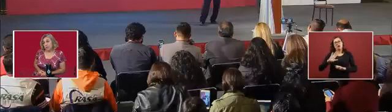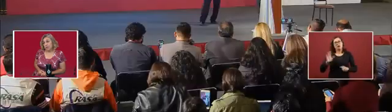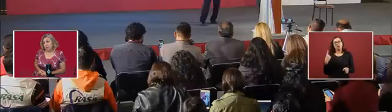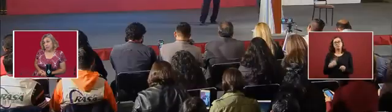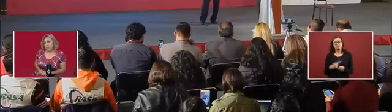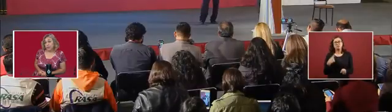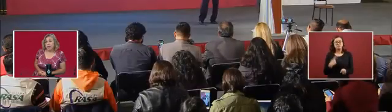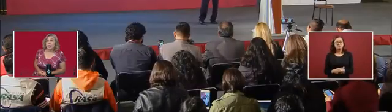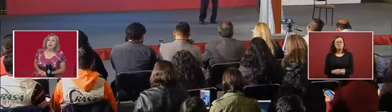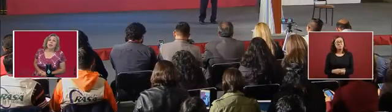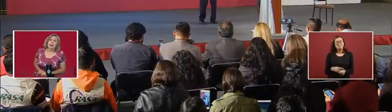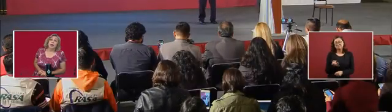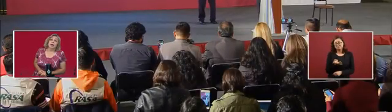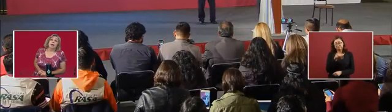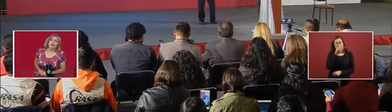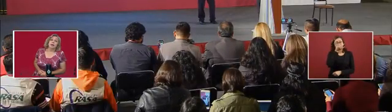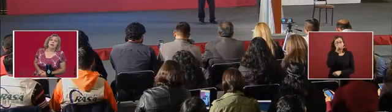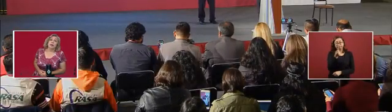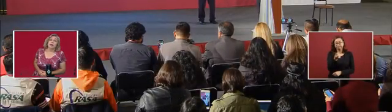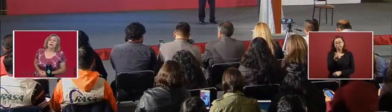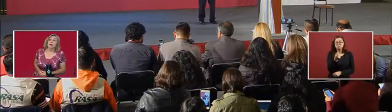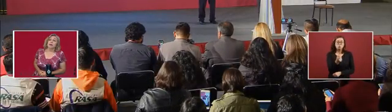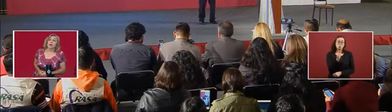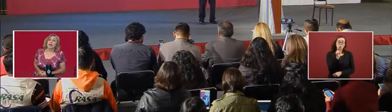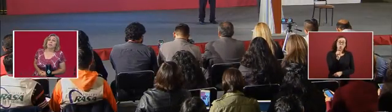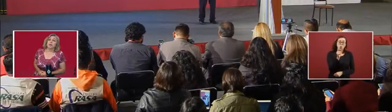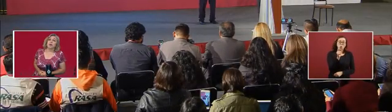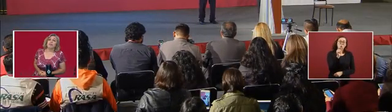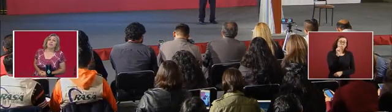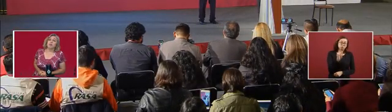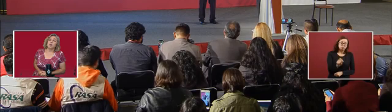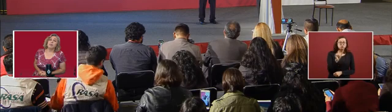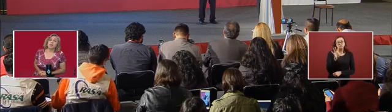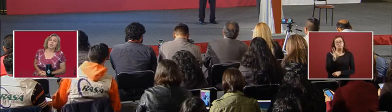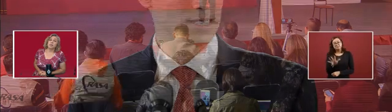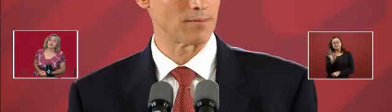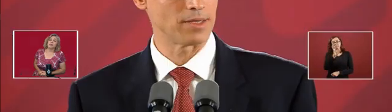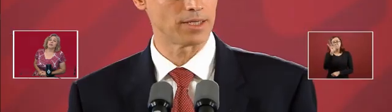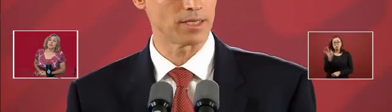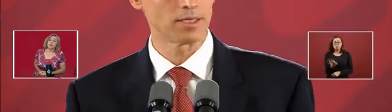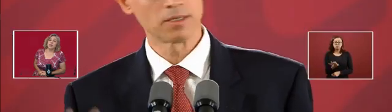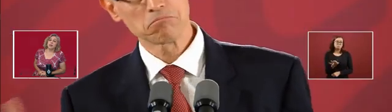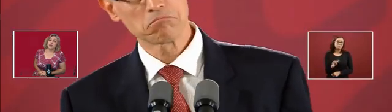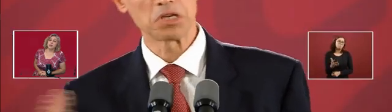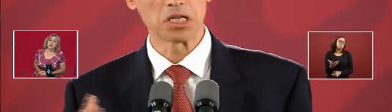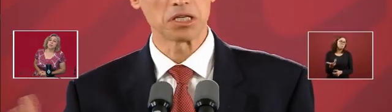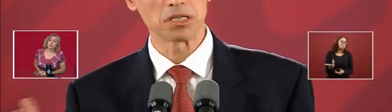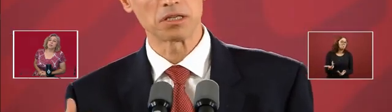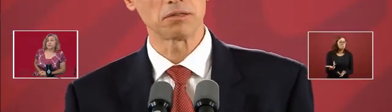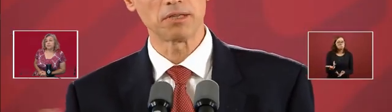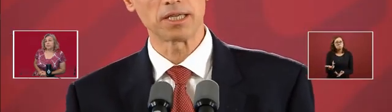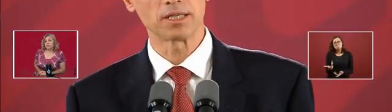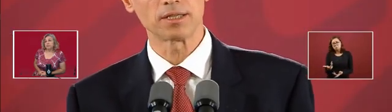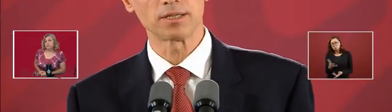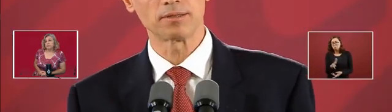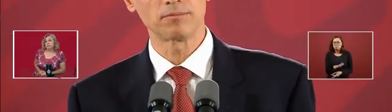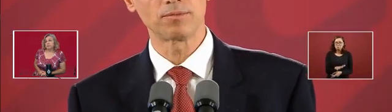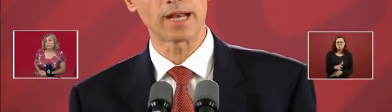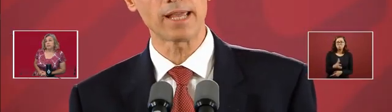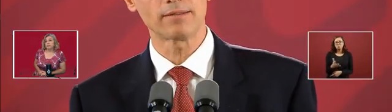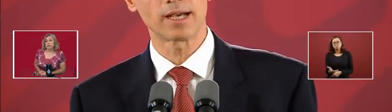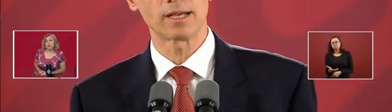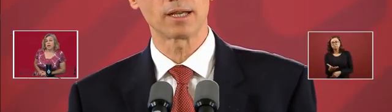to have symptoms. And 1%, 3 out of every 1,000, are going to